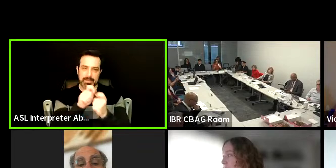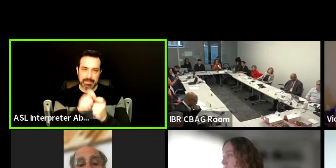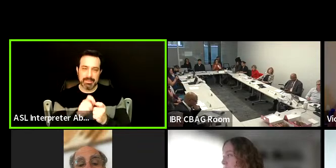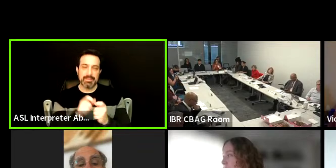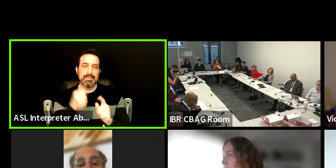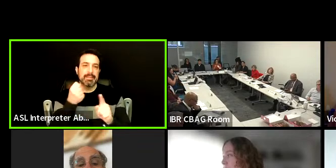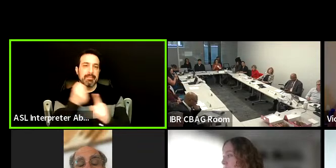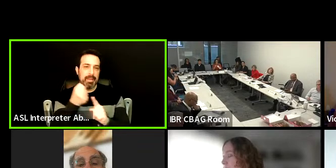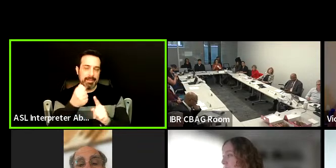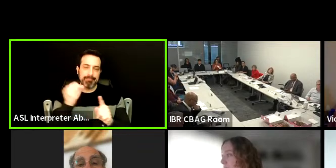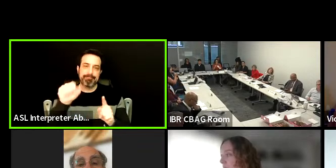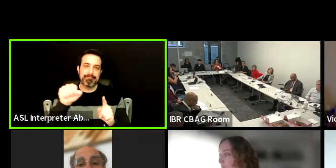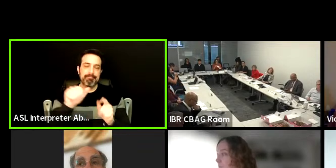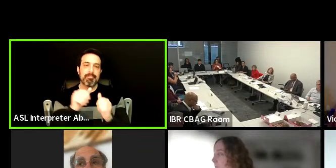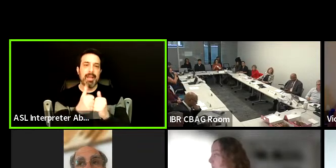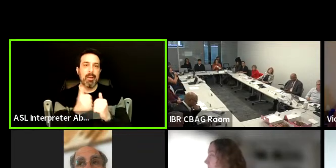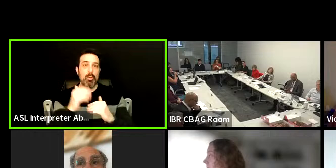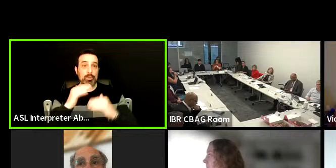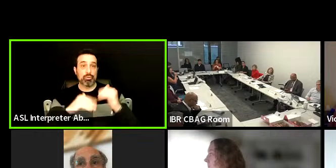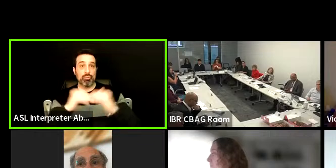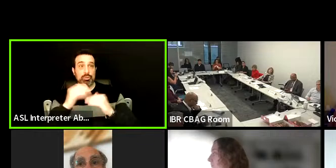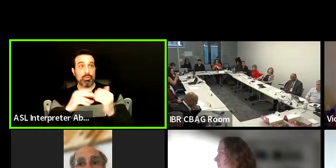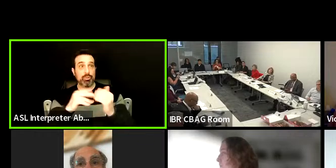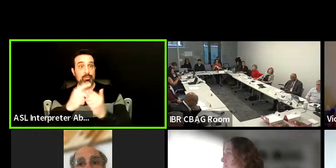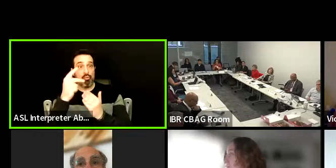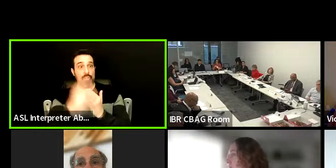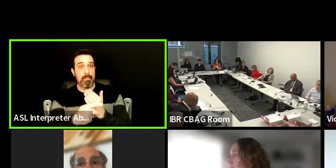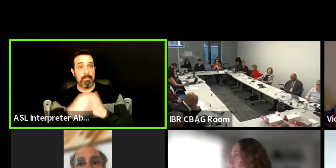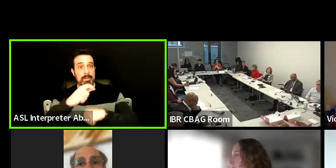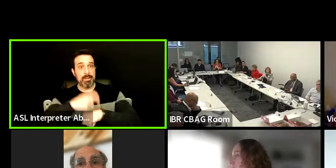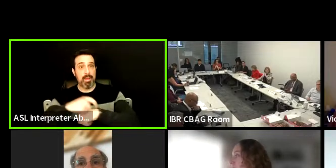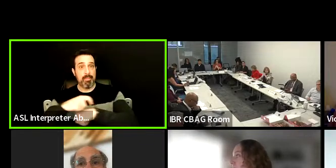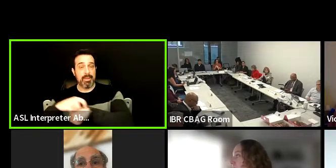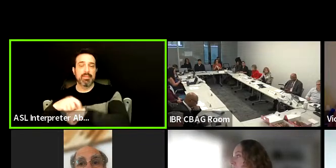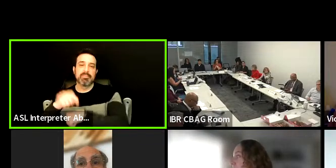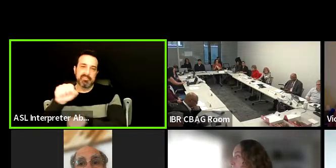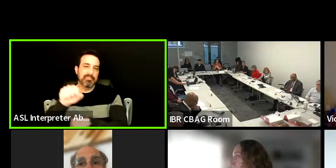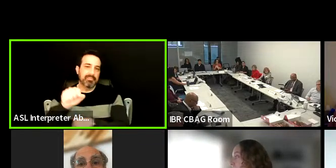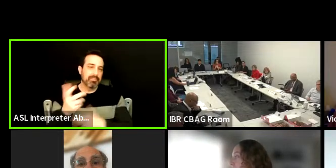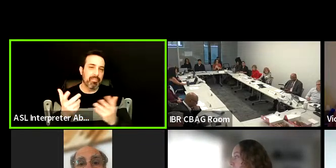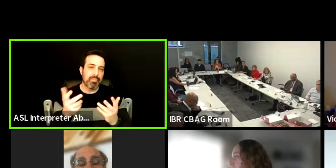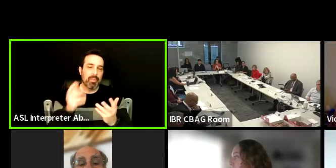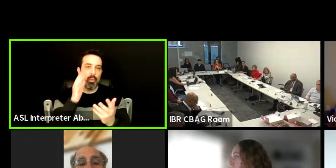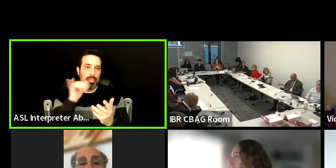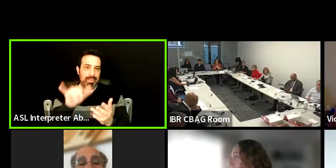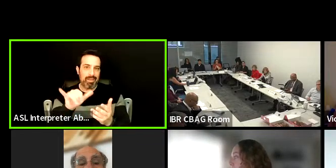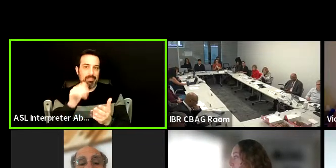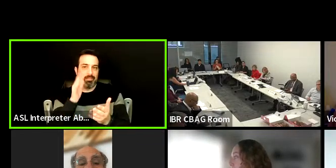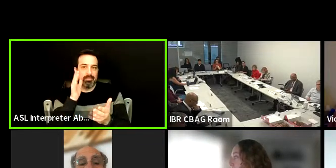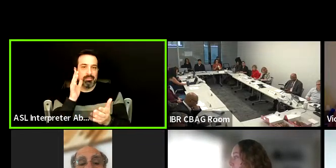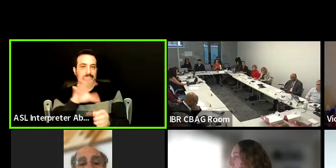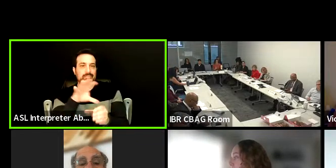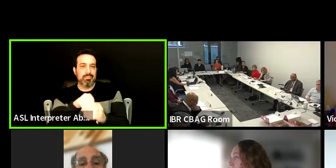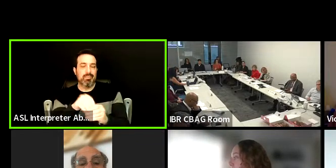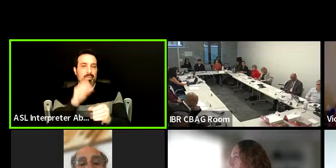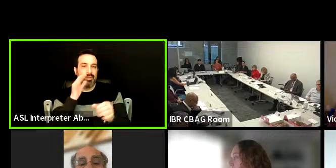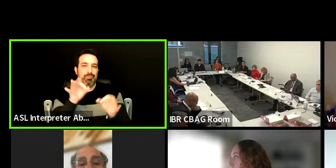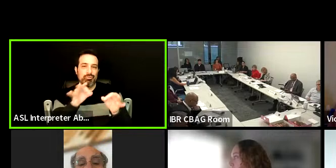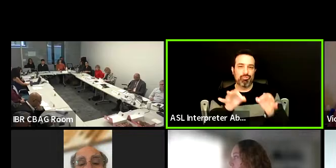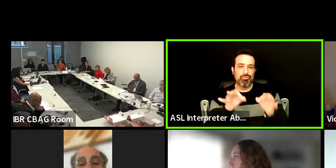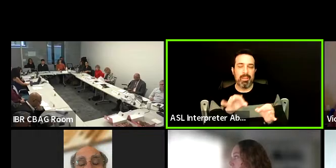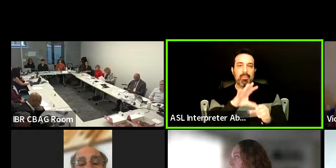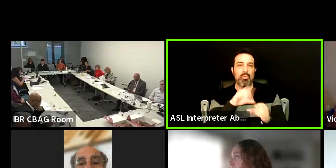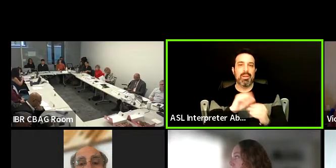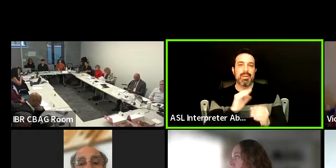associated with how construction of the program is timed. And that, of course, will be an element that is described within